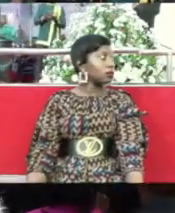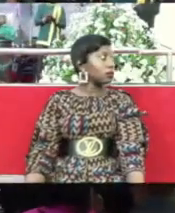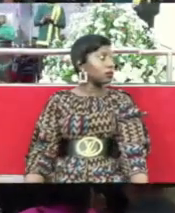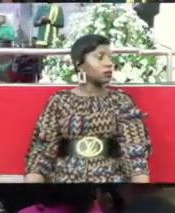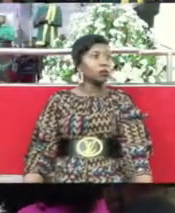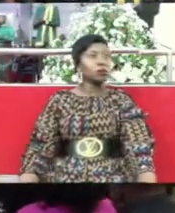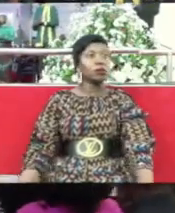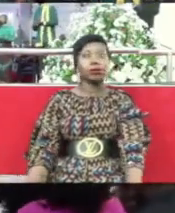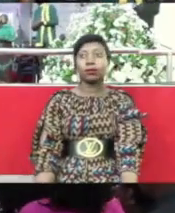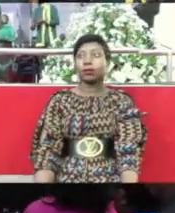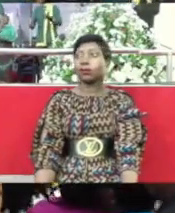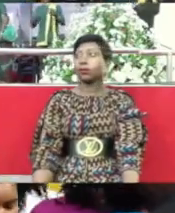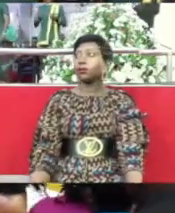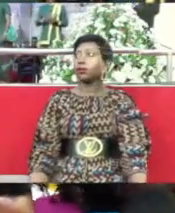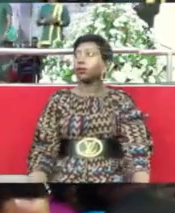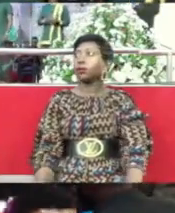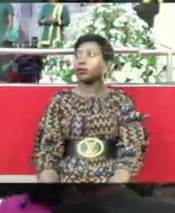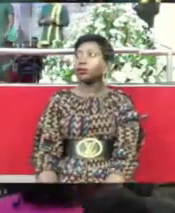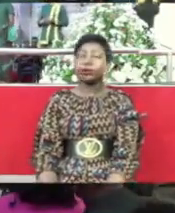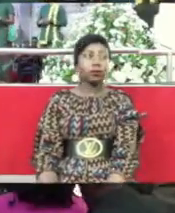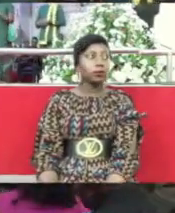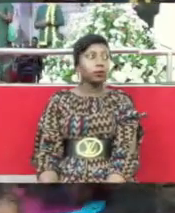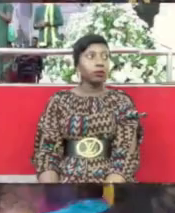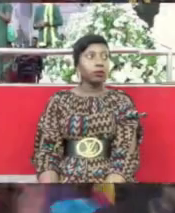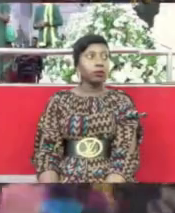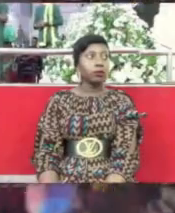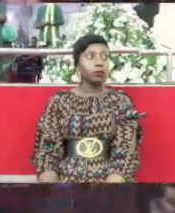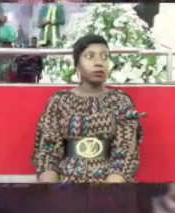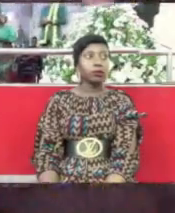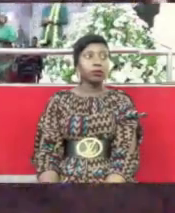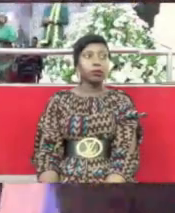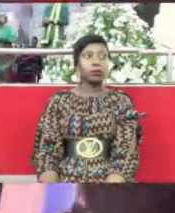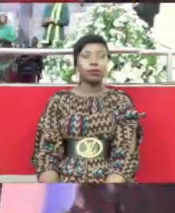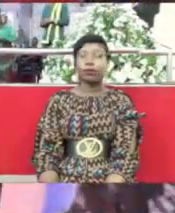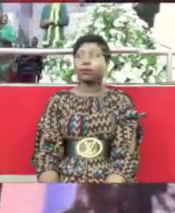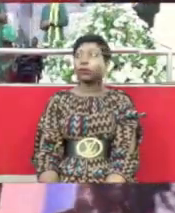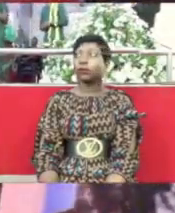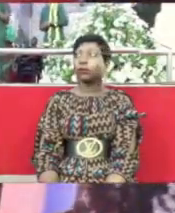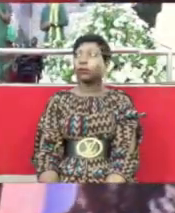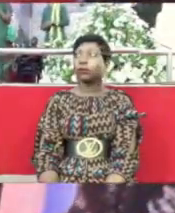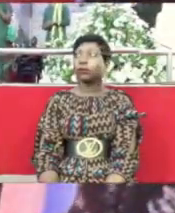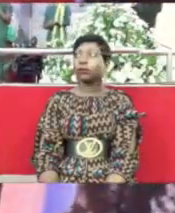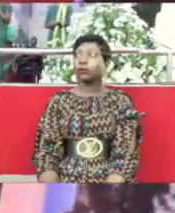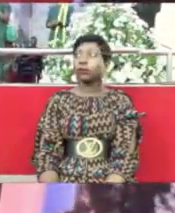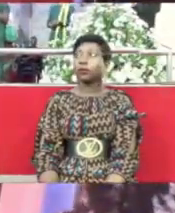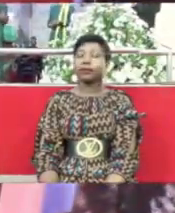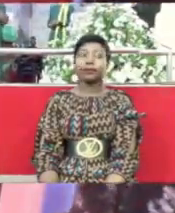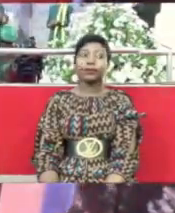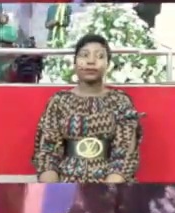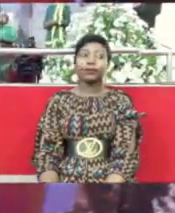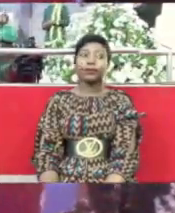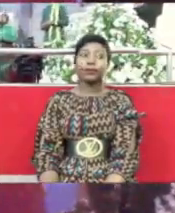release in the name of Jesus. Release, release in the name of Jesus. Release in the name of Jesus.